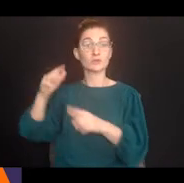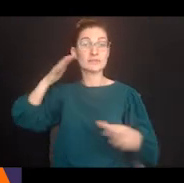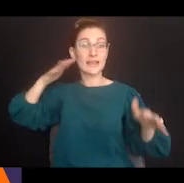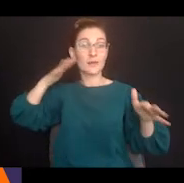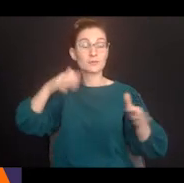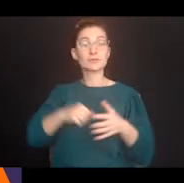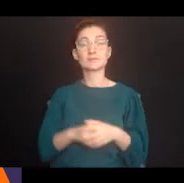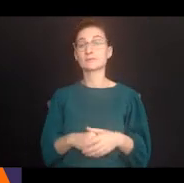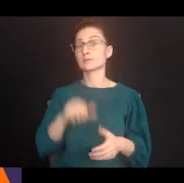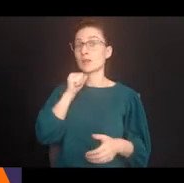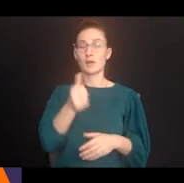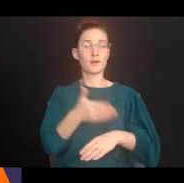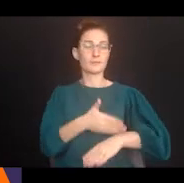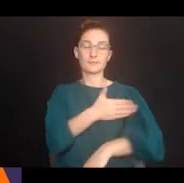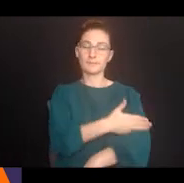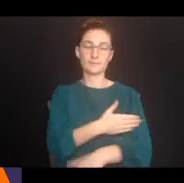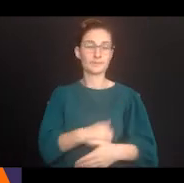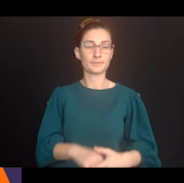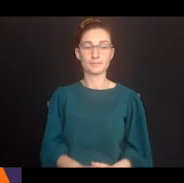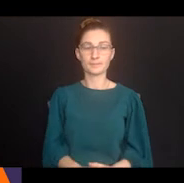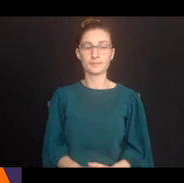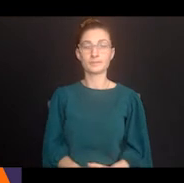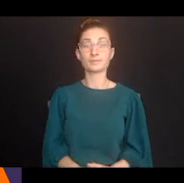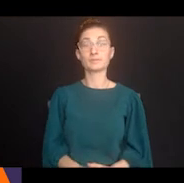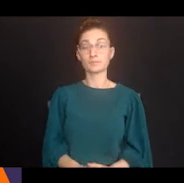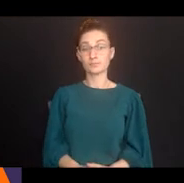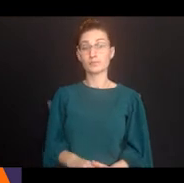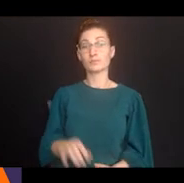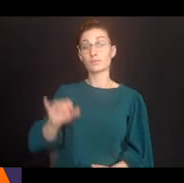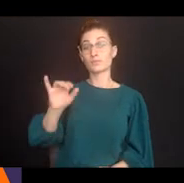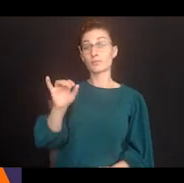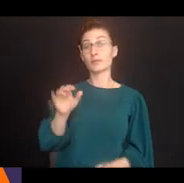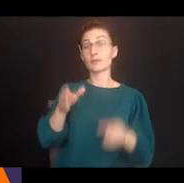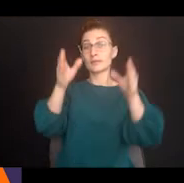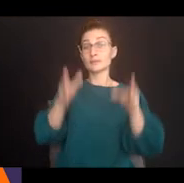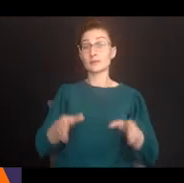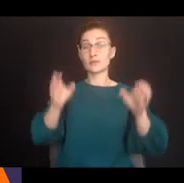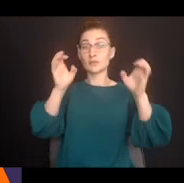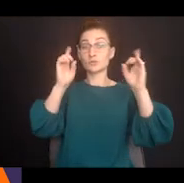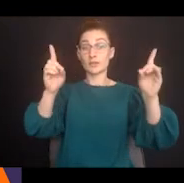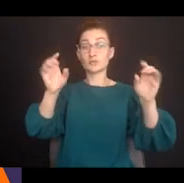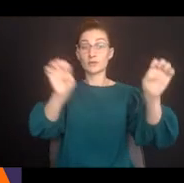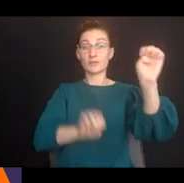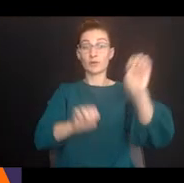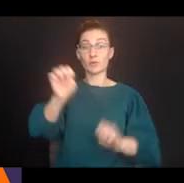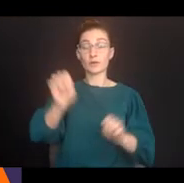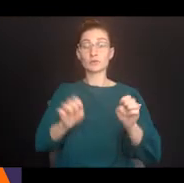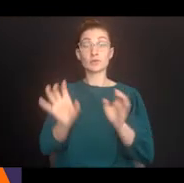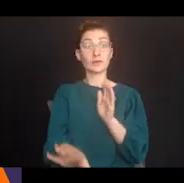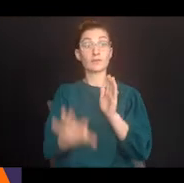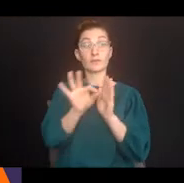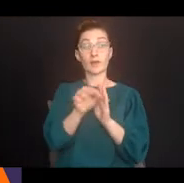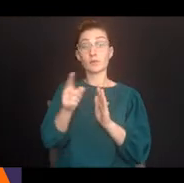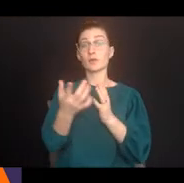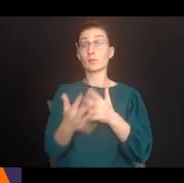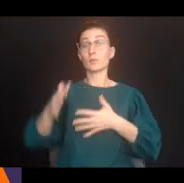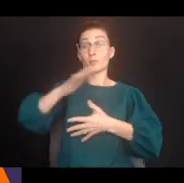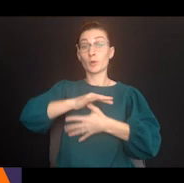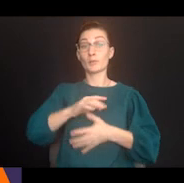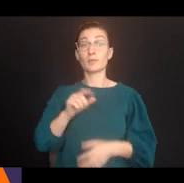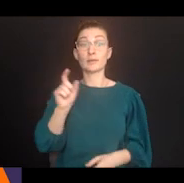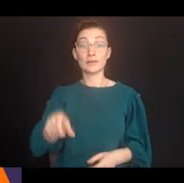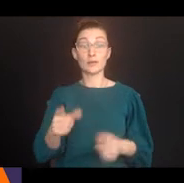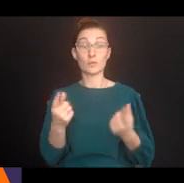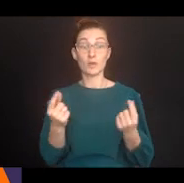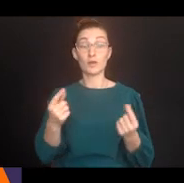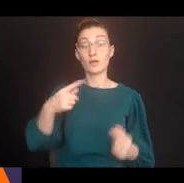make significant progress during this time. After an independent education evaluation determined that student's primary of need was